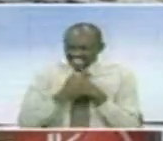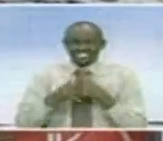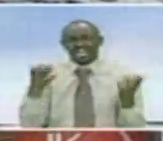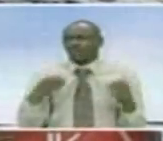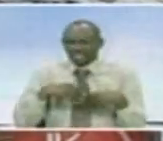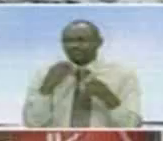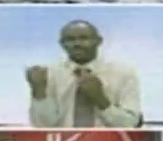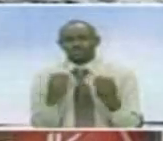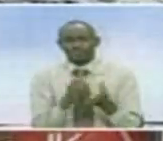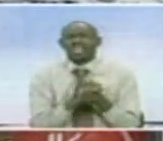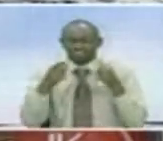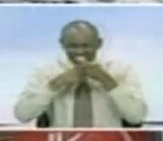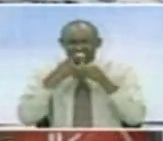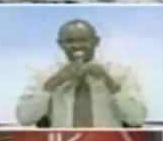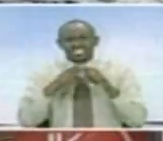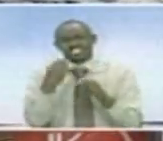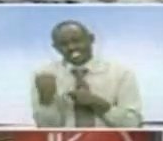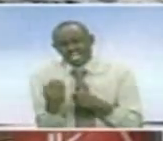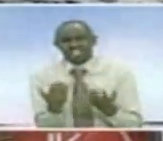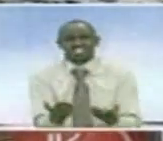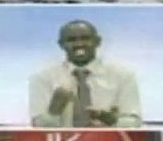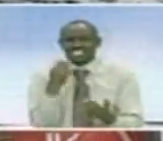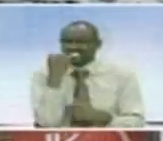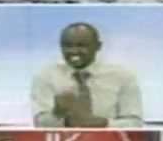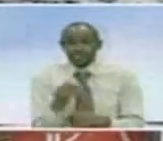children? I have a six-year-old. Mm-hmm. And, you know, this